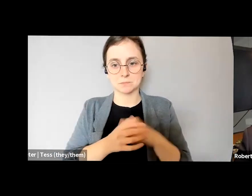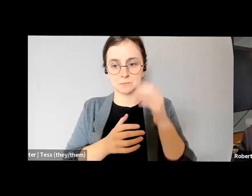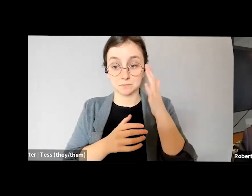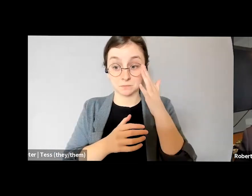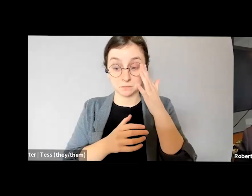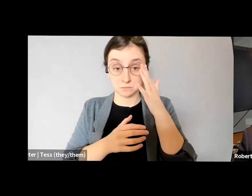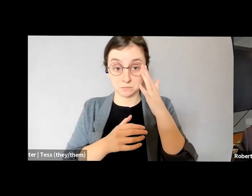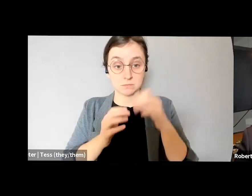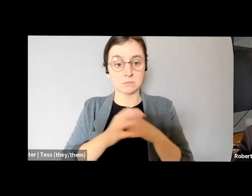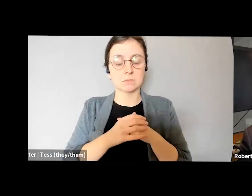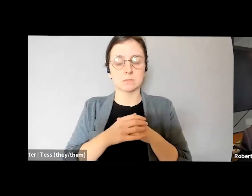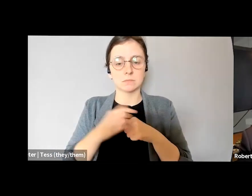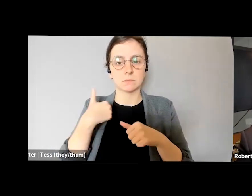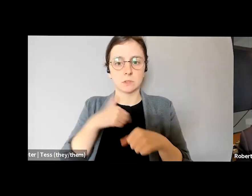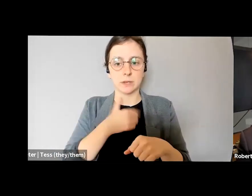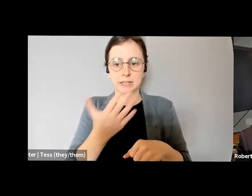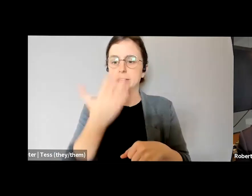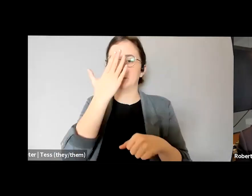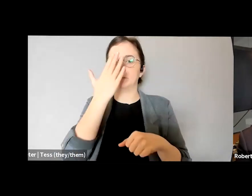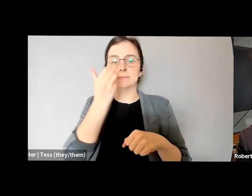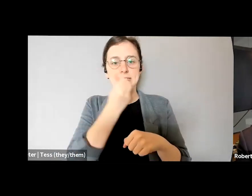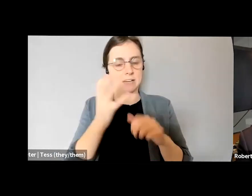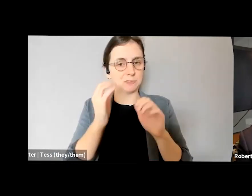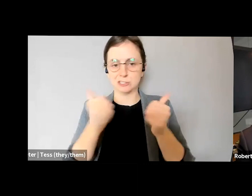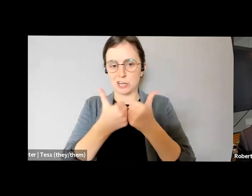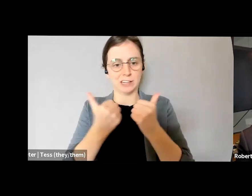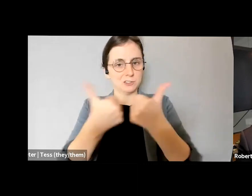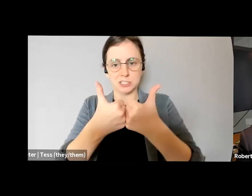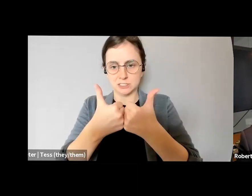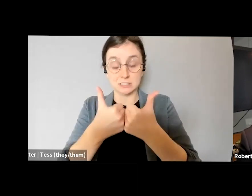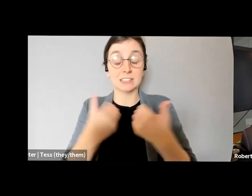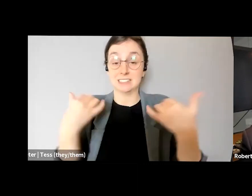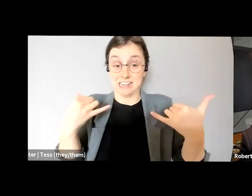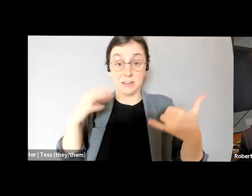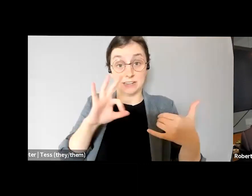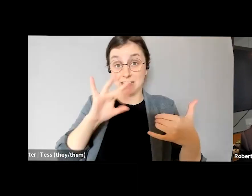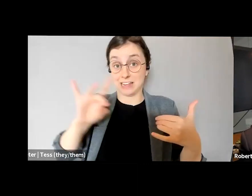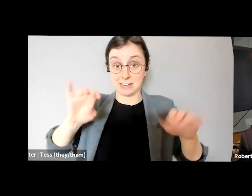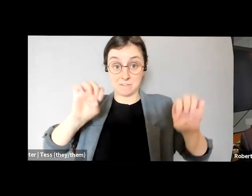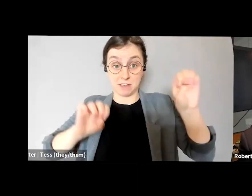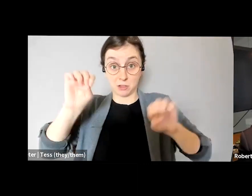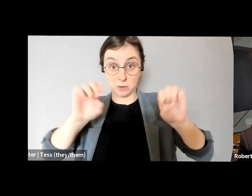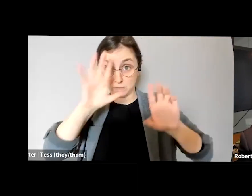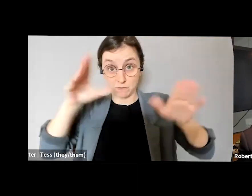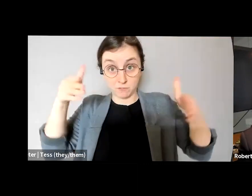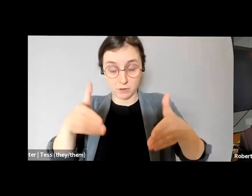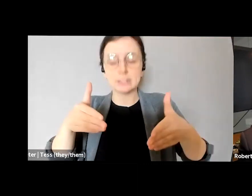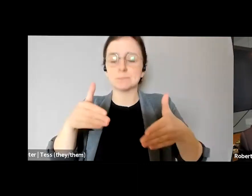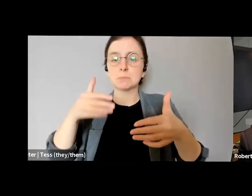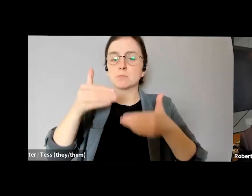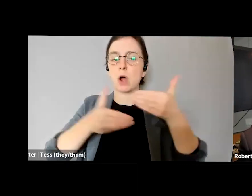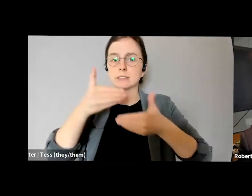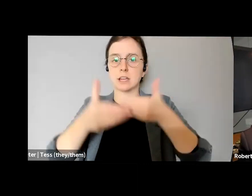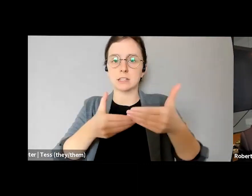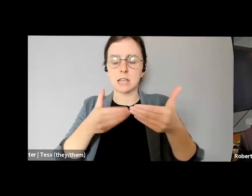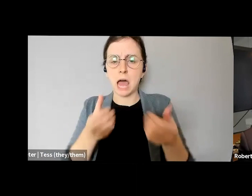We face several challenges. At this point, 988 evaluation focuses on process, on how many calls